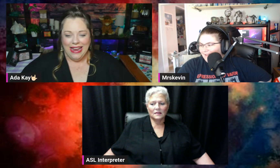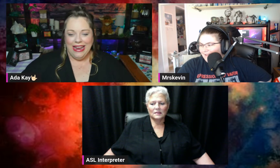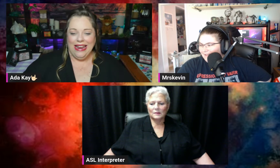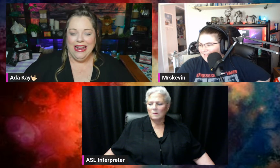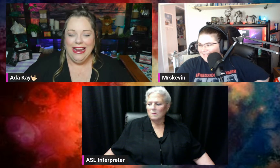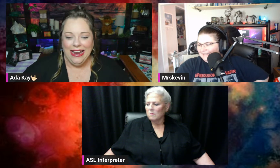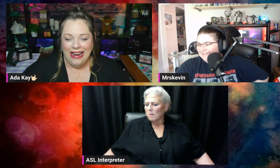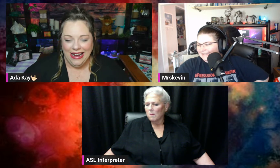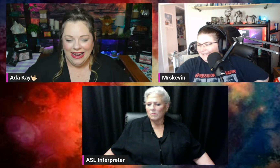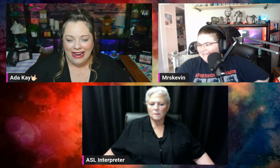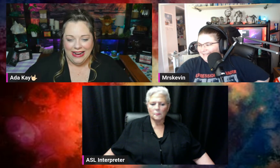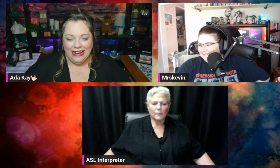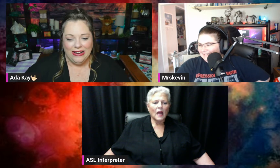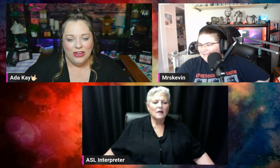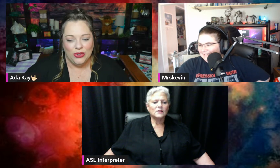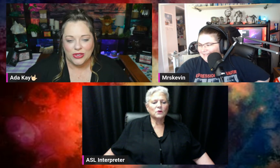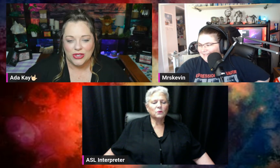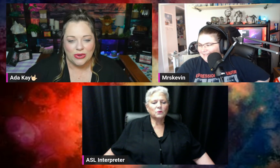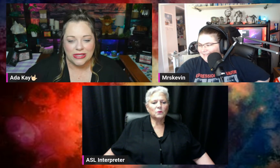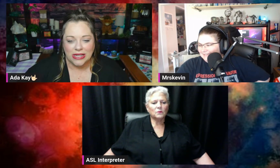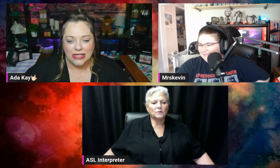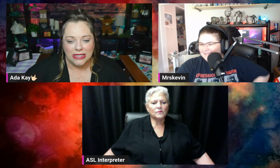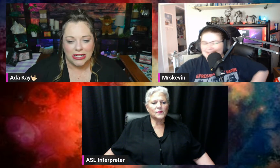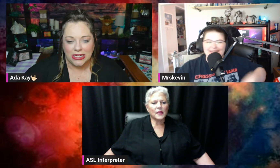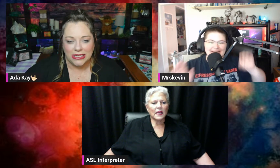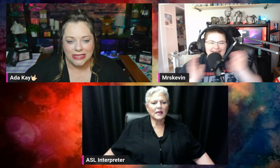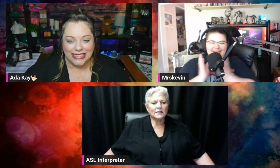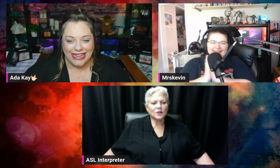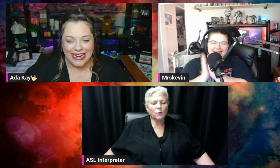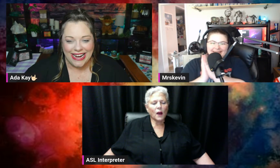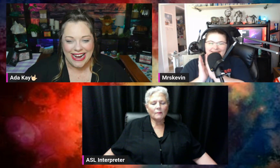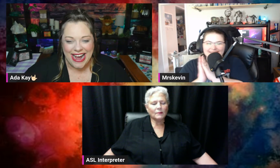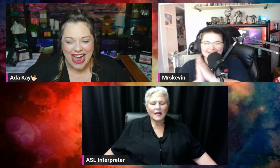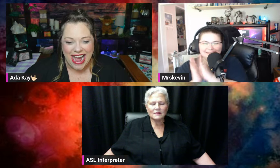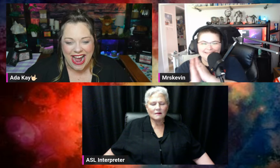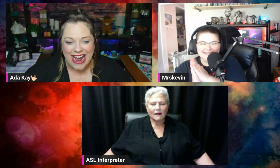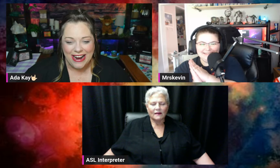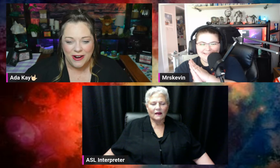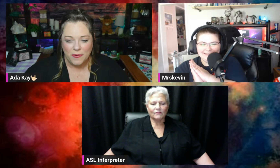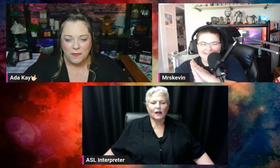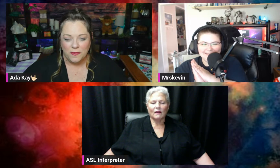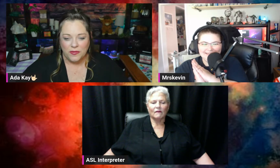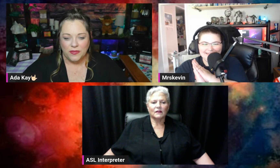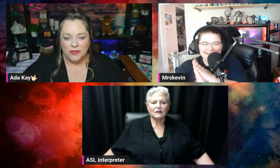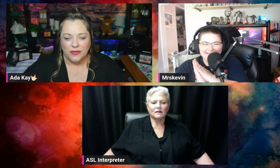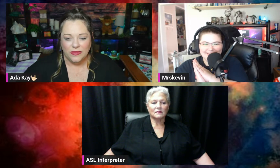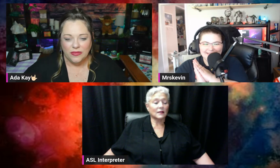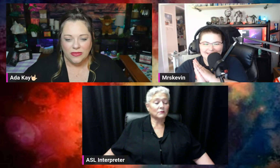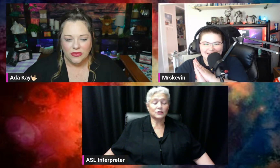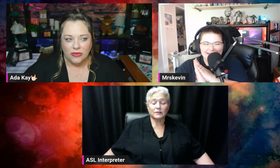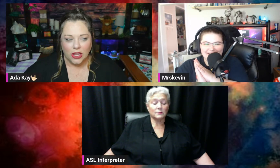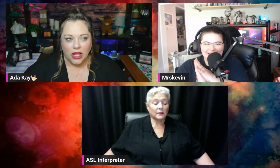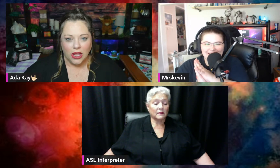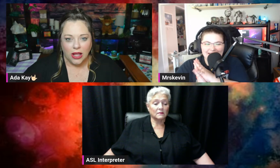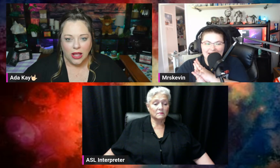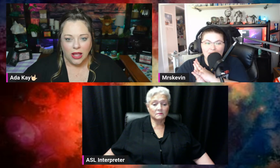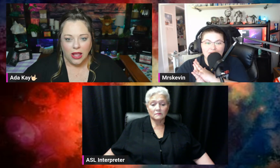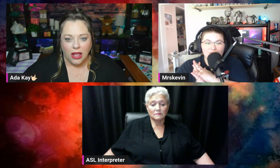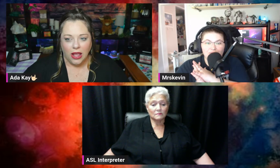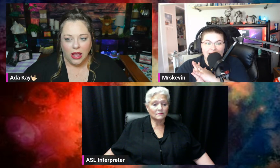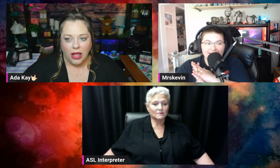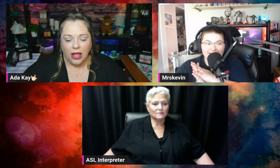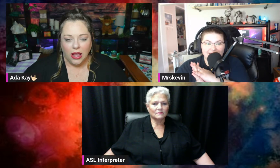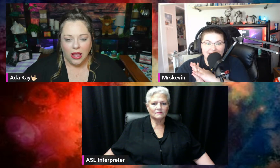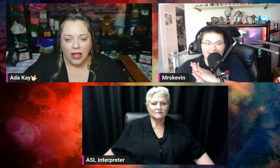Yay! You look so excited, Diane. So what happened last night after I left? Because I went straight to bed. It